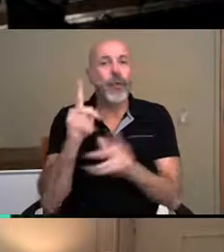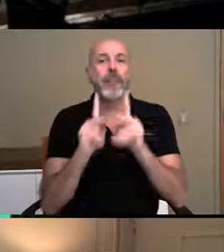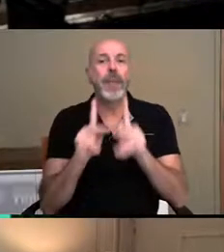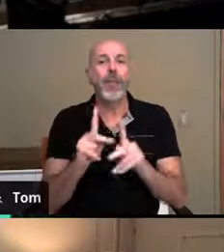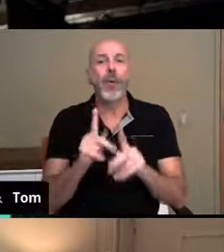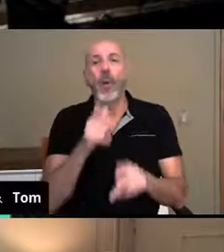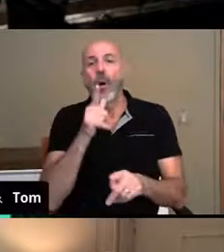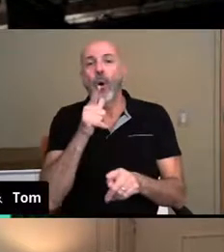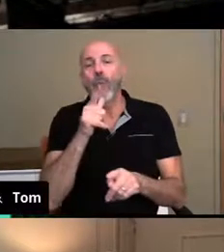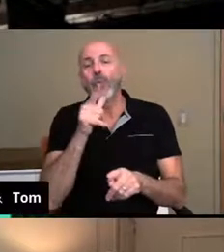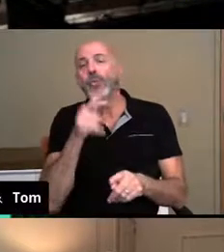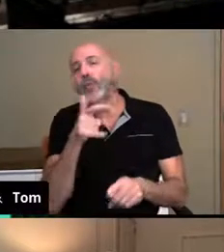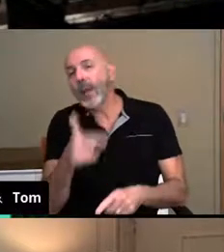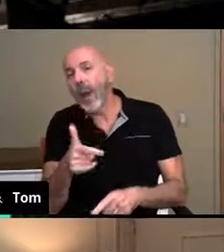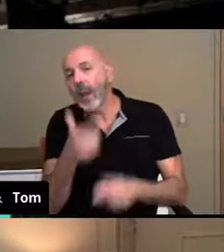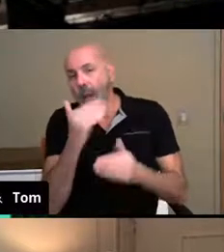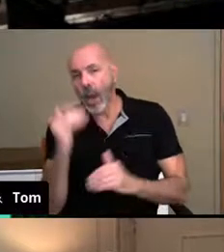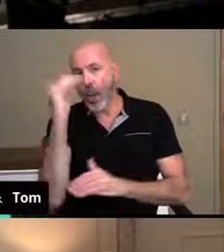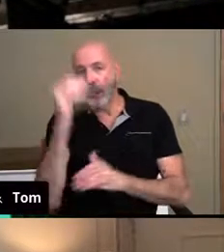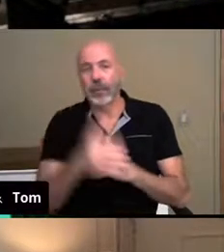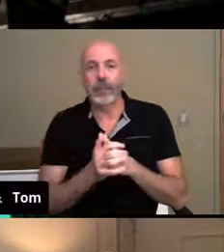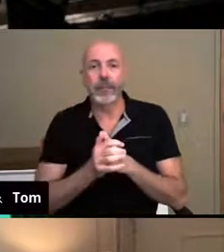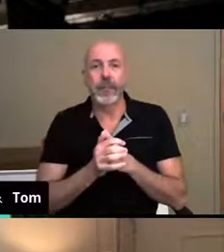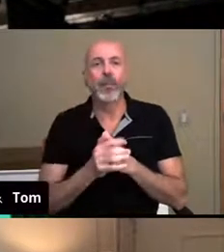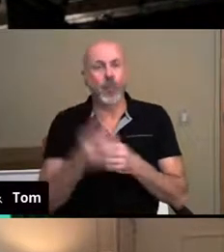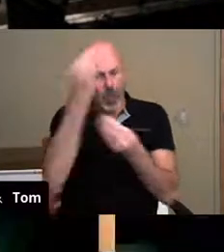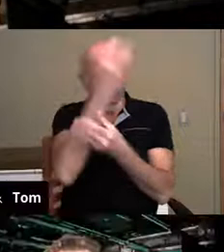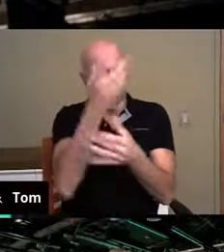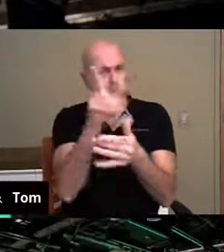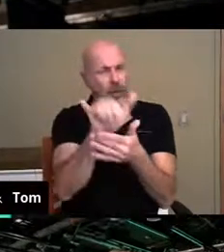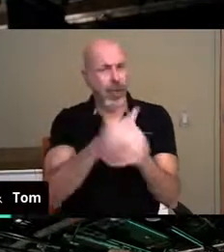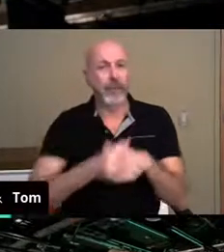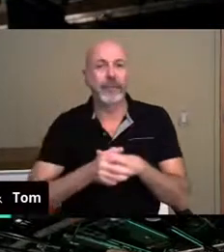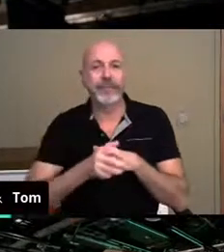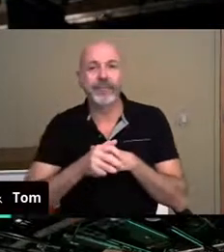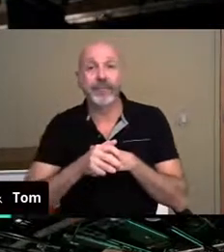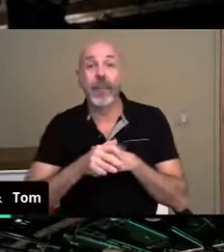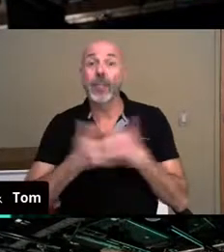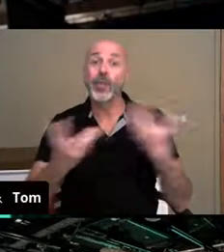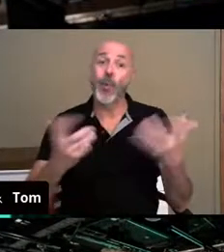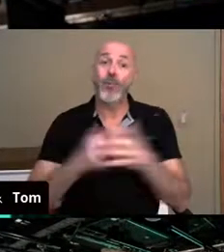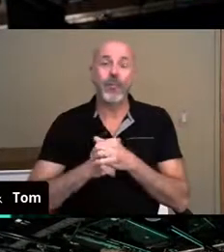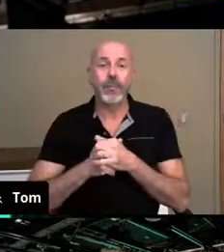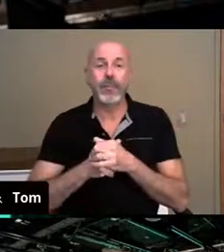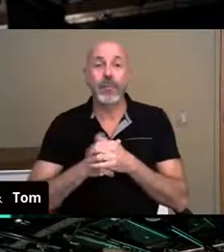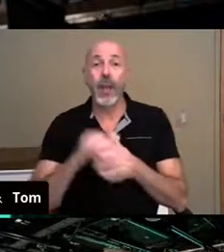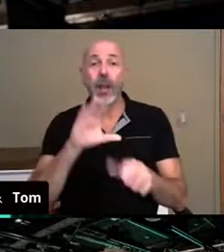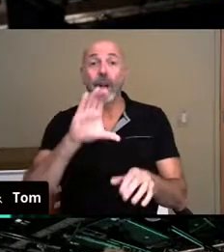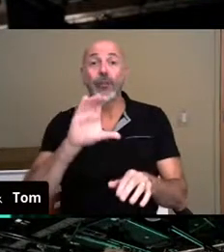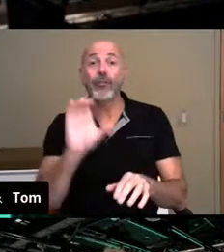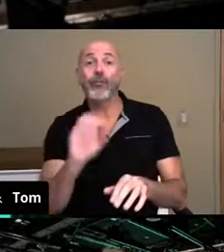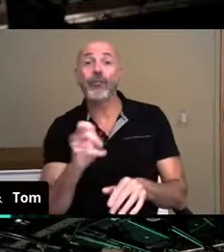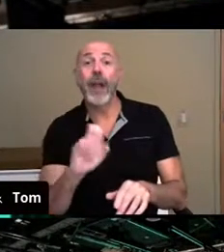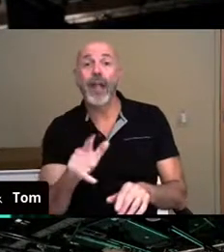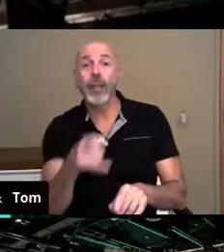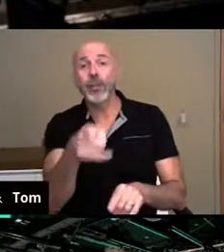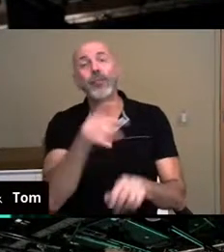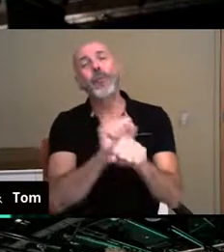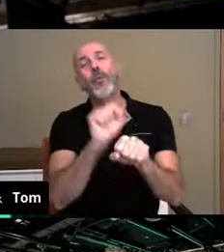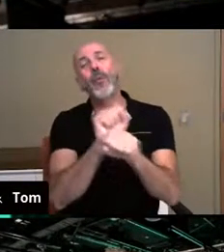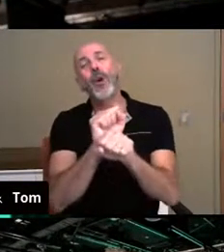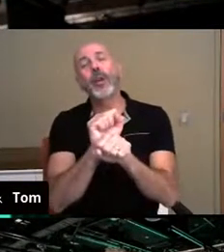definitely want to alert you to that. So, Craig, you have been working